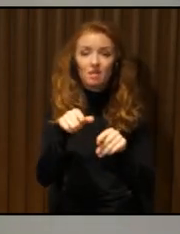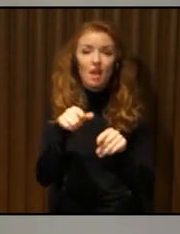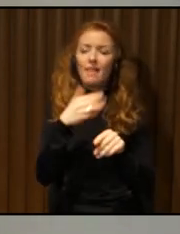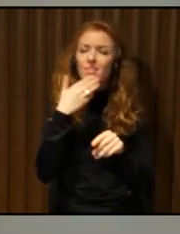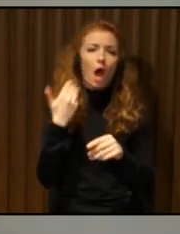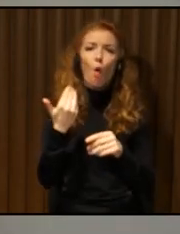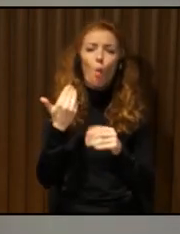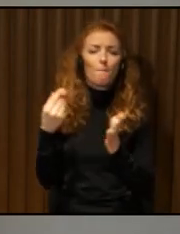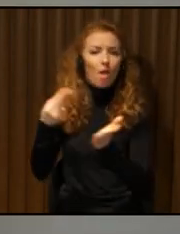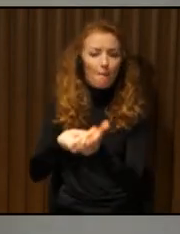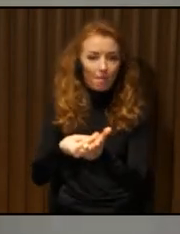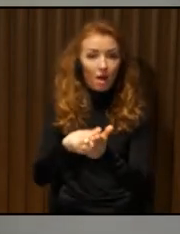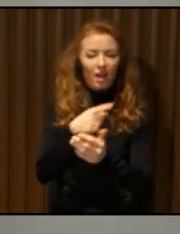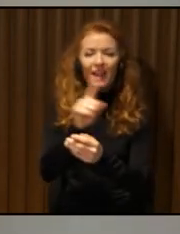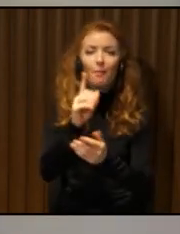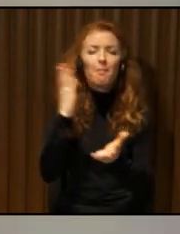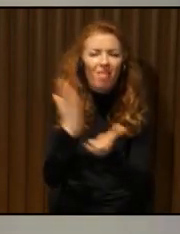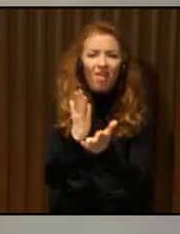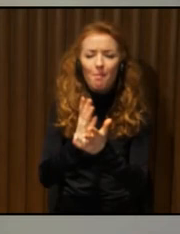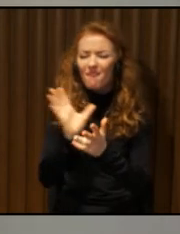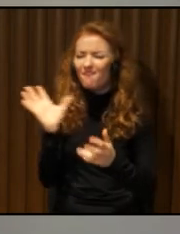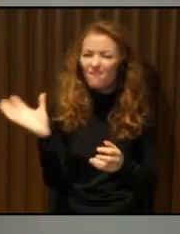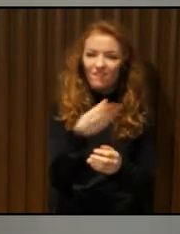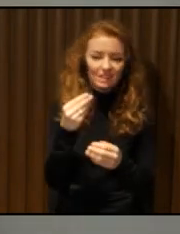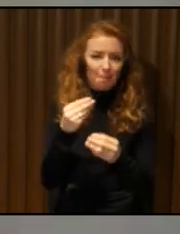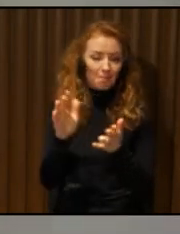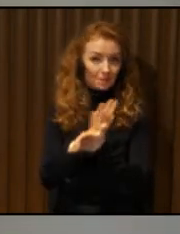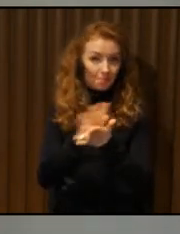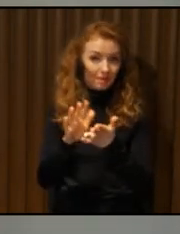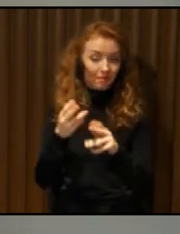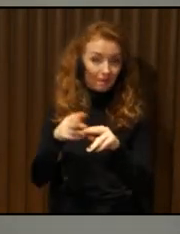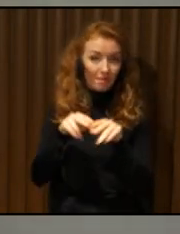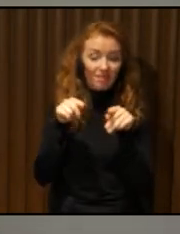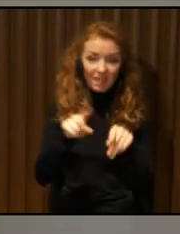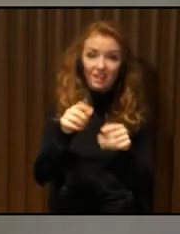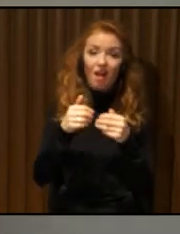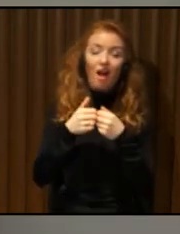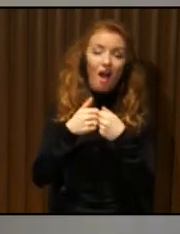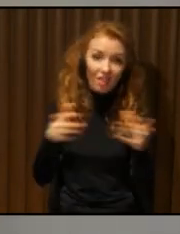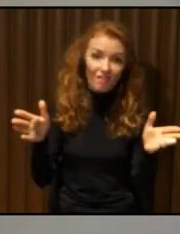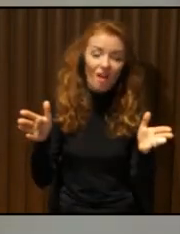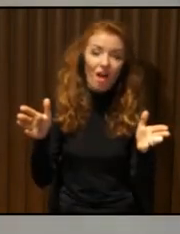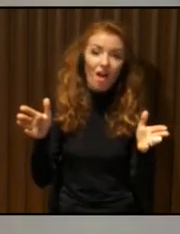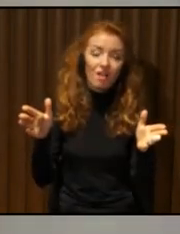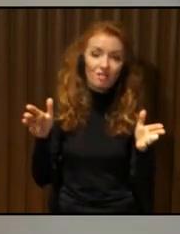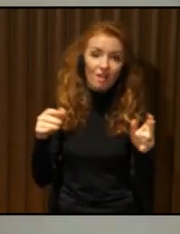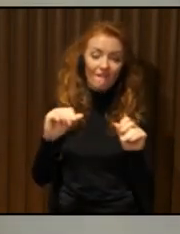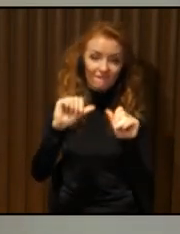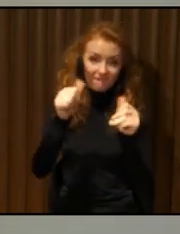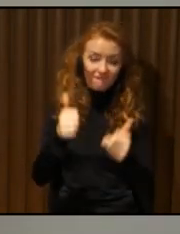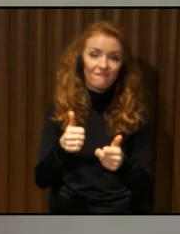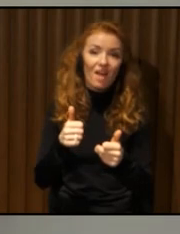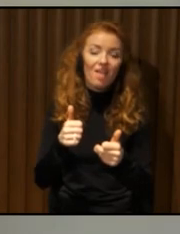accessible anywhere, everywhere. It's an open code. Anyone can download it. Anyone can print it. You can adjust